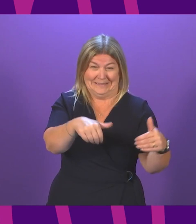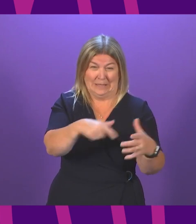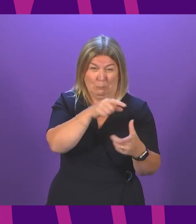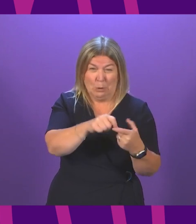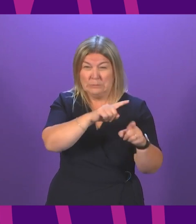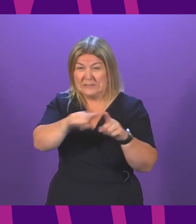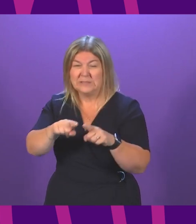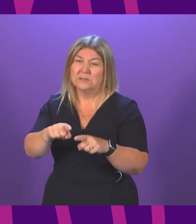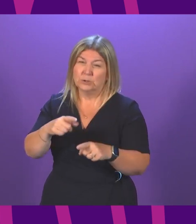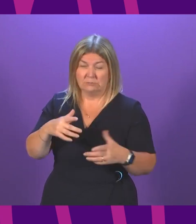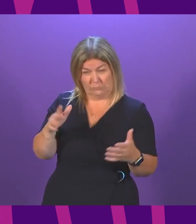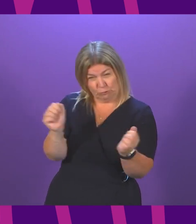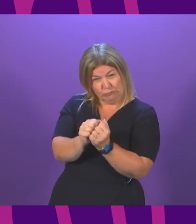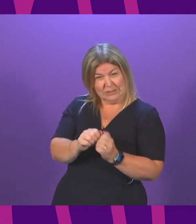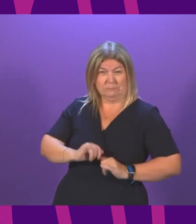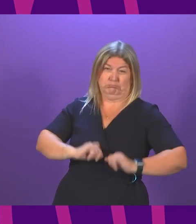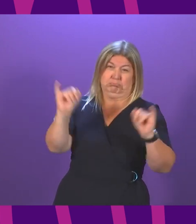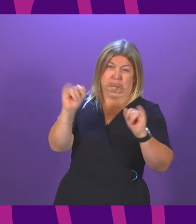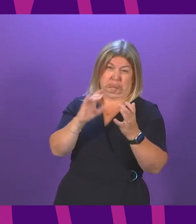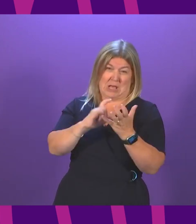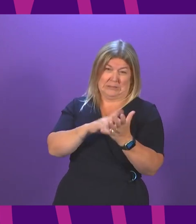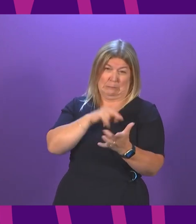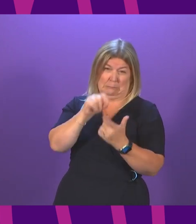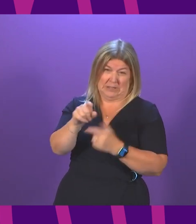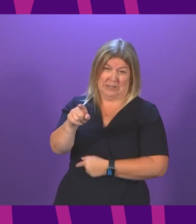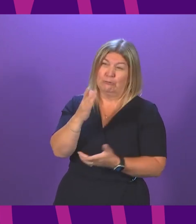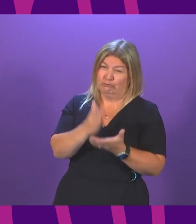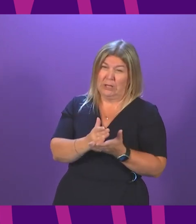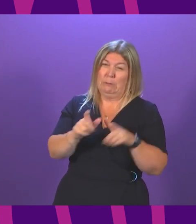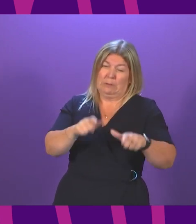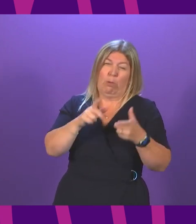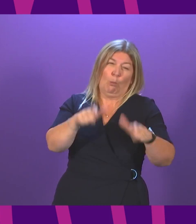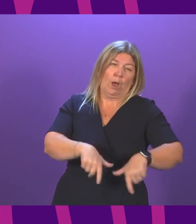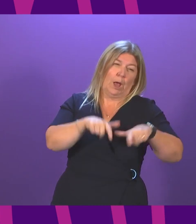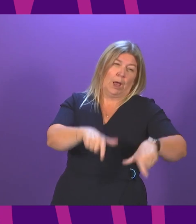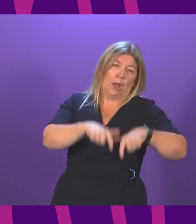and a tragedy for the tens of thousands of patients languishing on ever-lengthening lists?